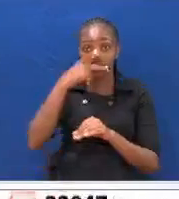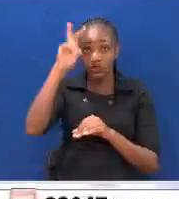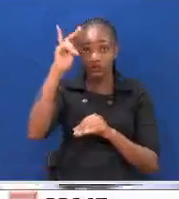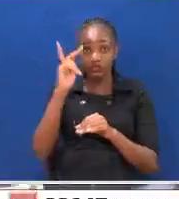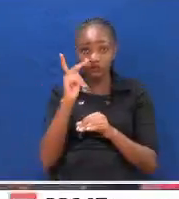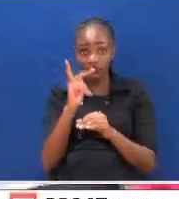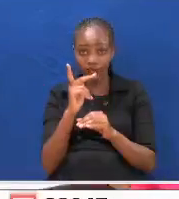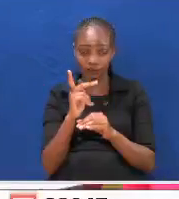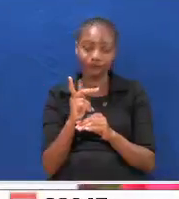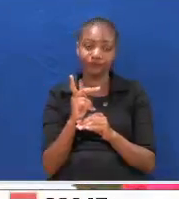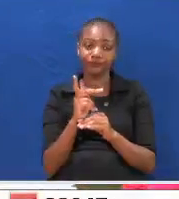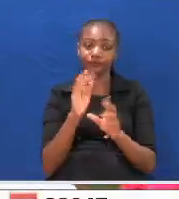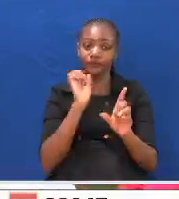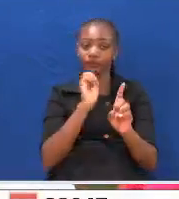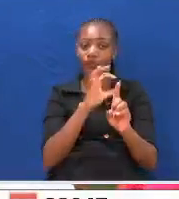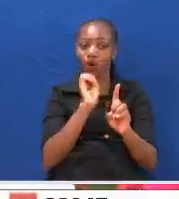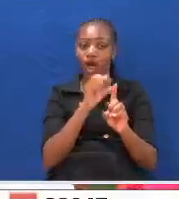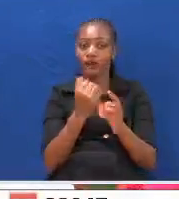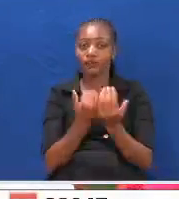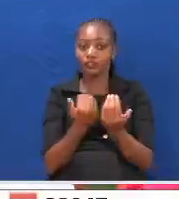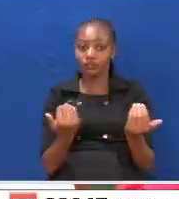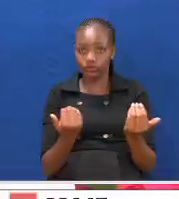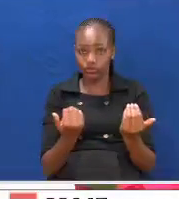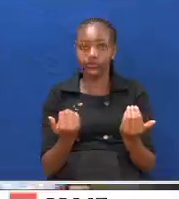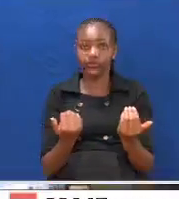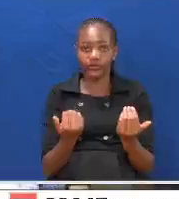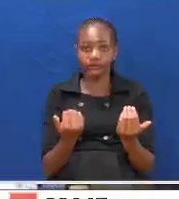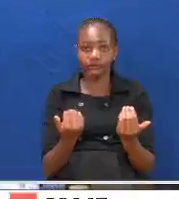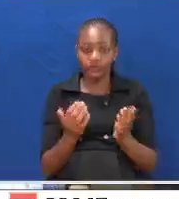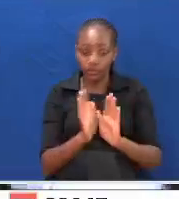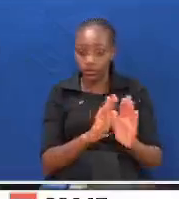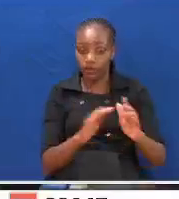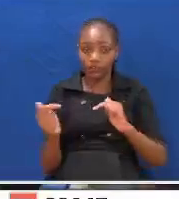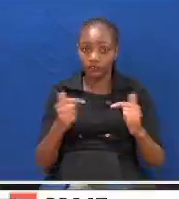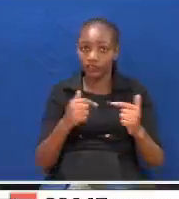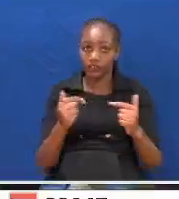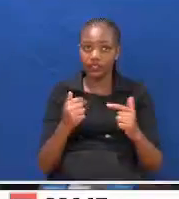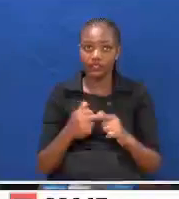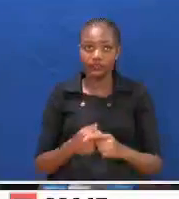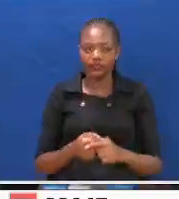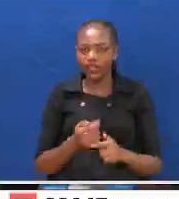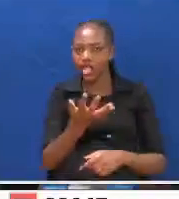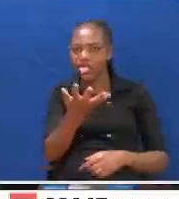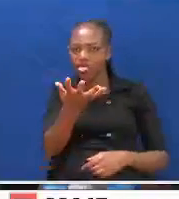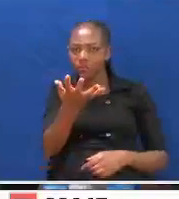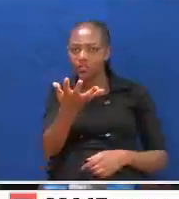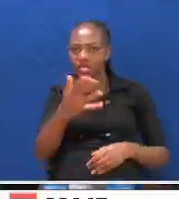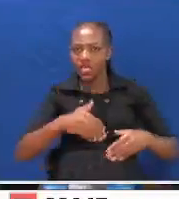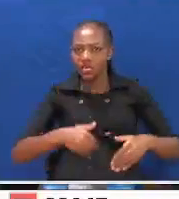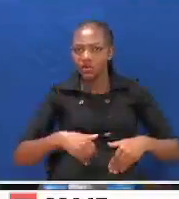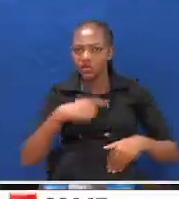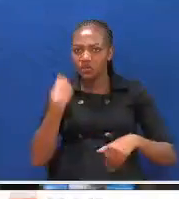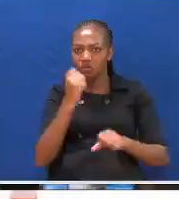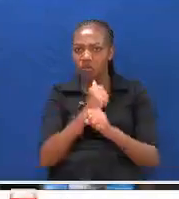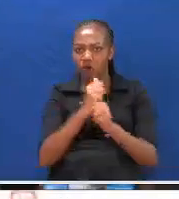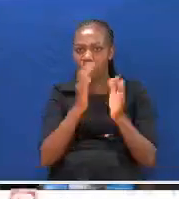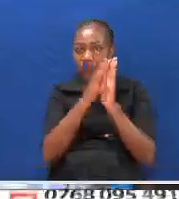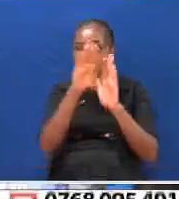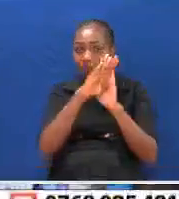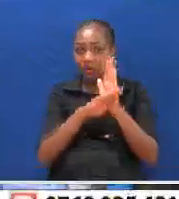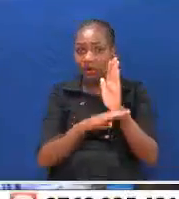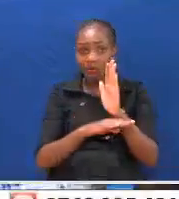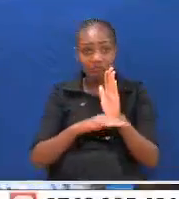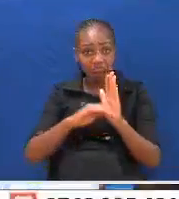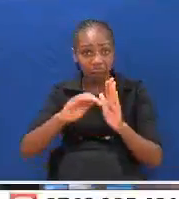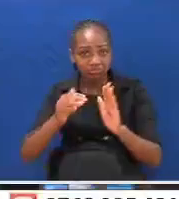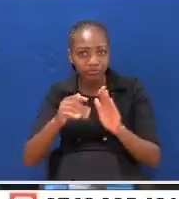children against being used by politicians to cause violence. Hawa vijana wakazi mtaani, and the youth of Kiharu and